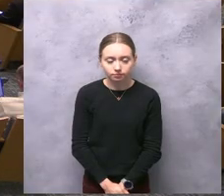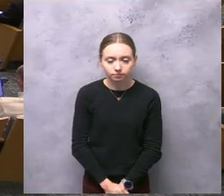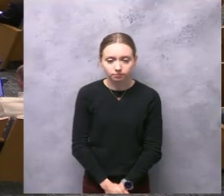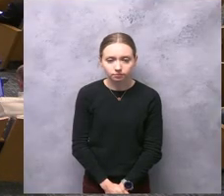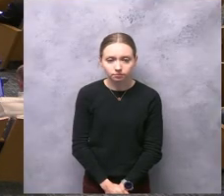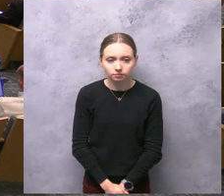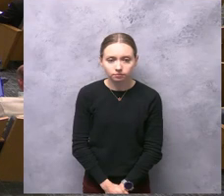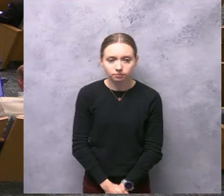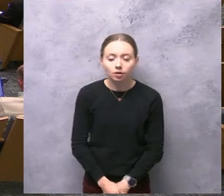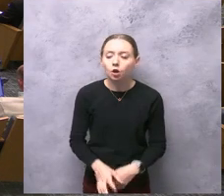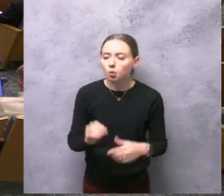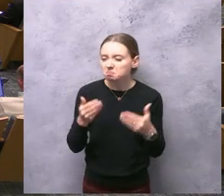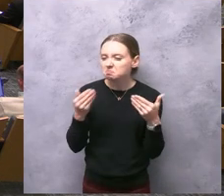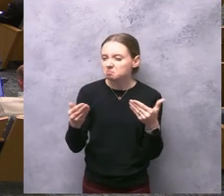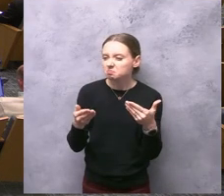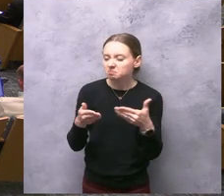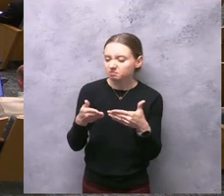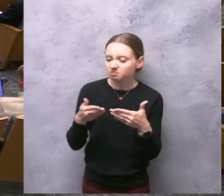Let's go ahead and finish reading it then.